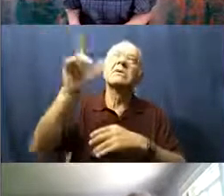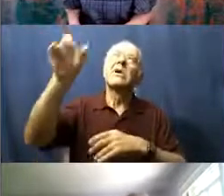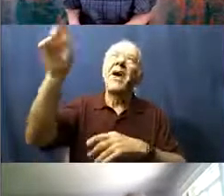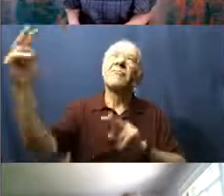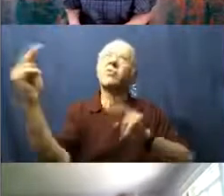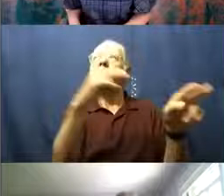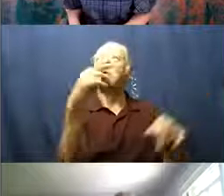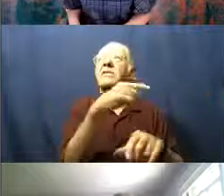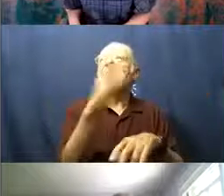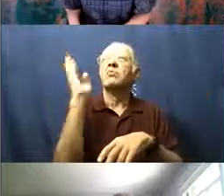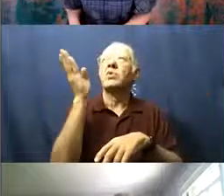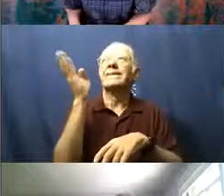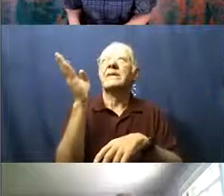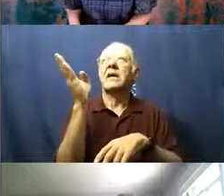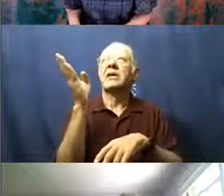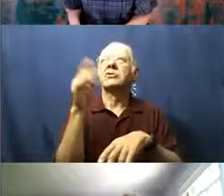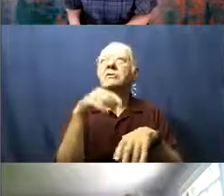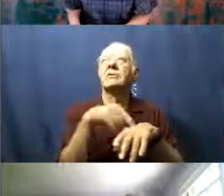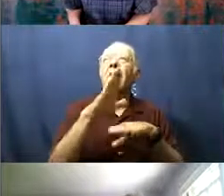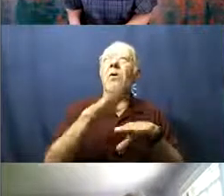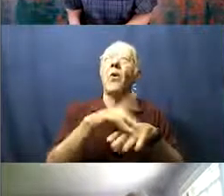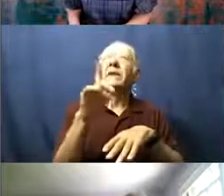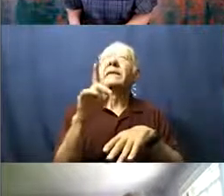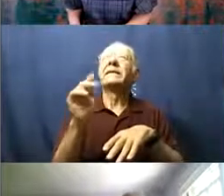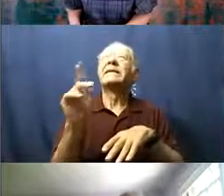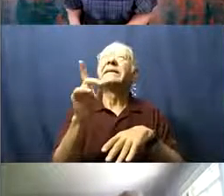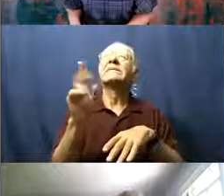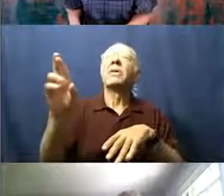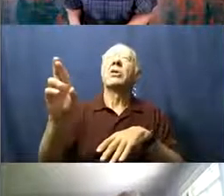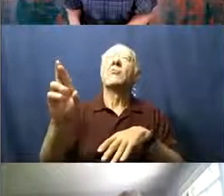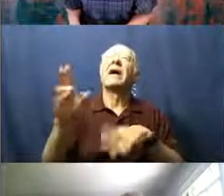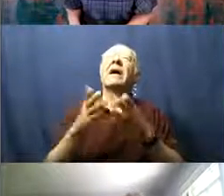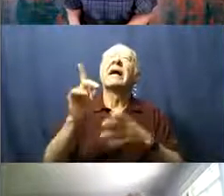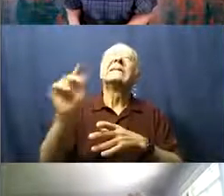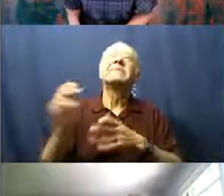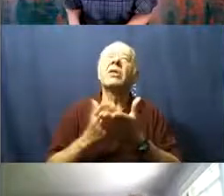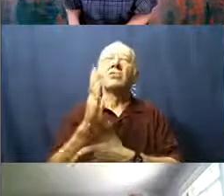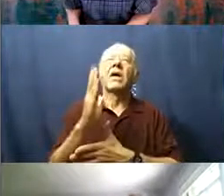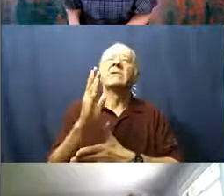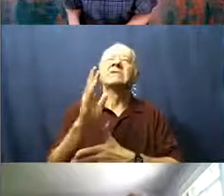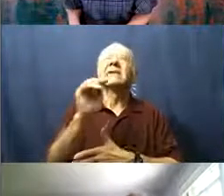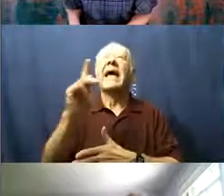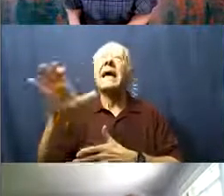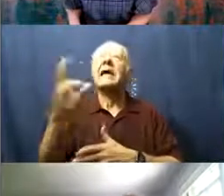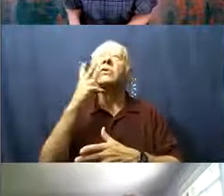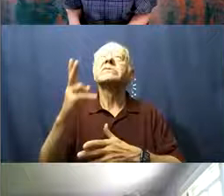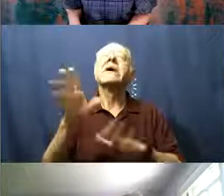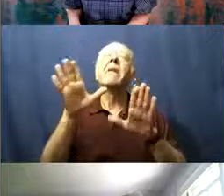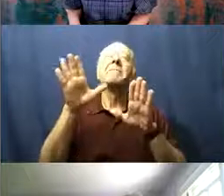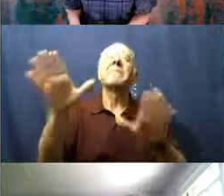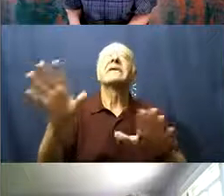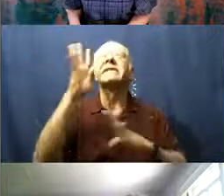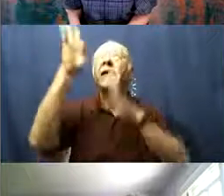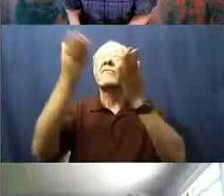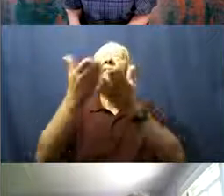this presentation on disability rights and ATAC's website to see the amazing innovative stuff that's going on in New Jersey